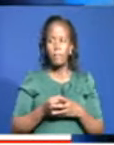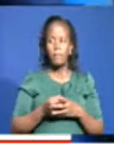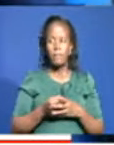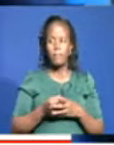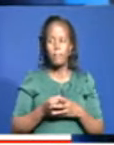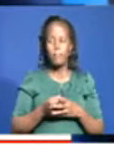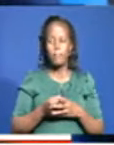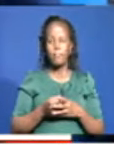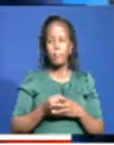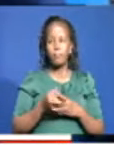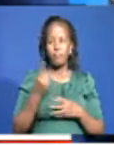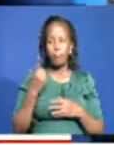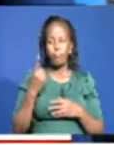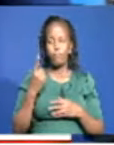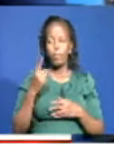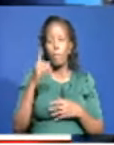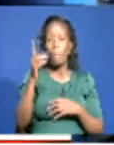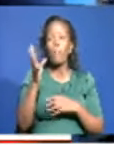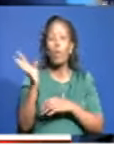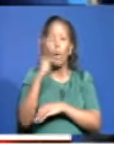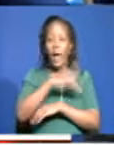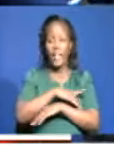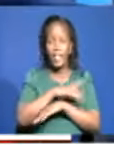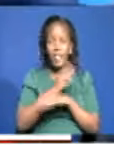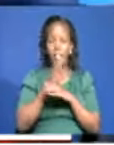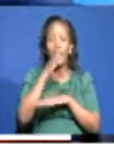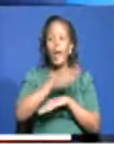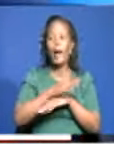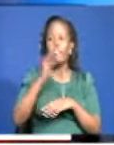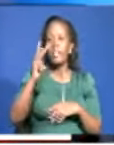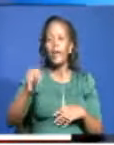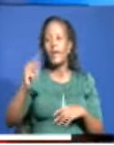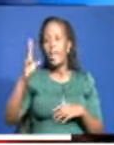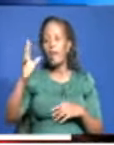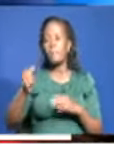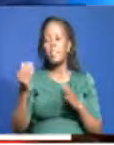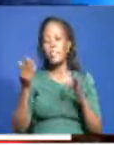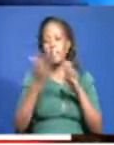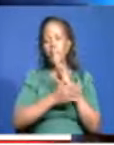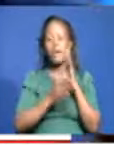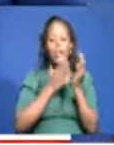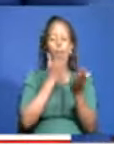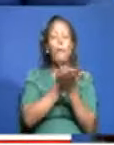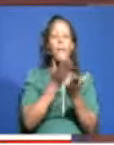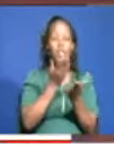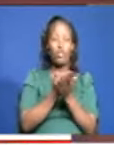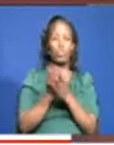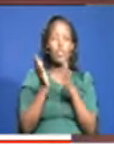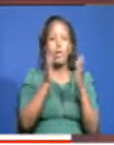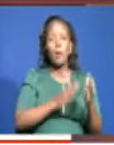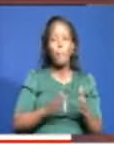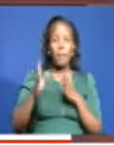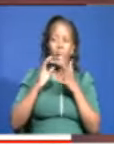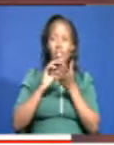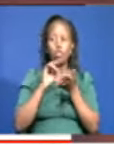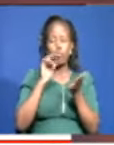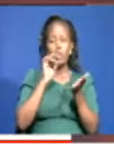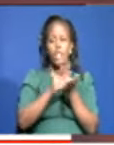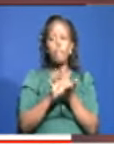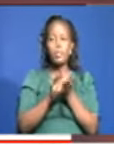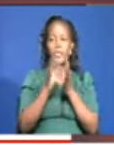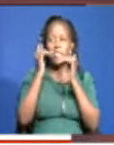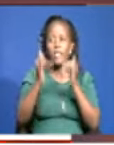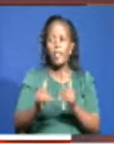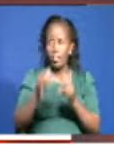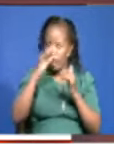A day after Meru members of County Assembly filed a petition seeking to impeach their governor, Kawira Mwangaza,